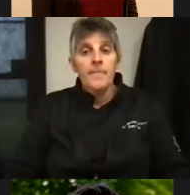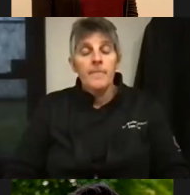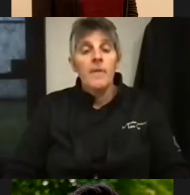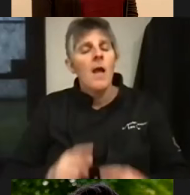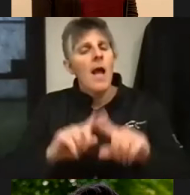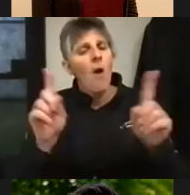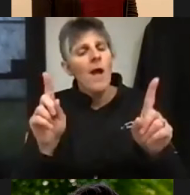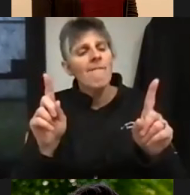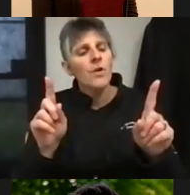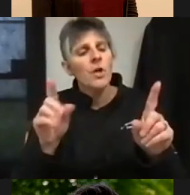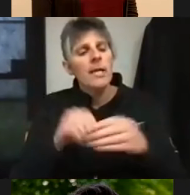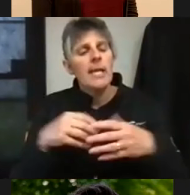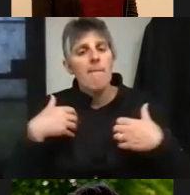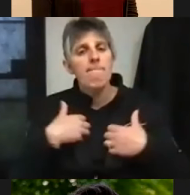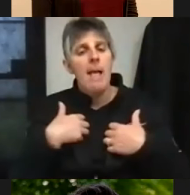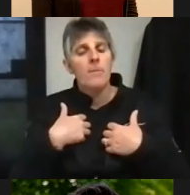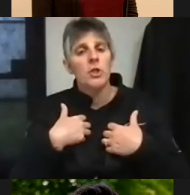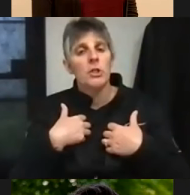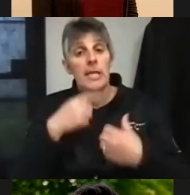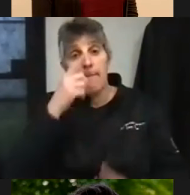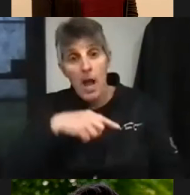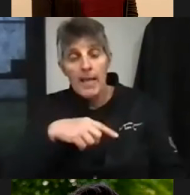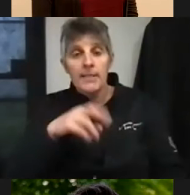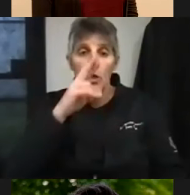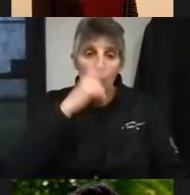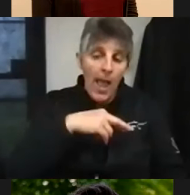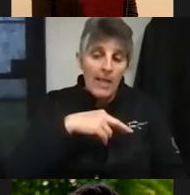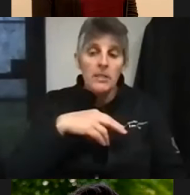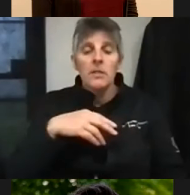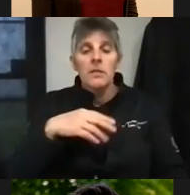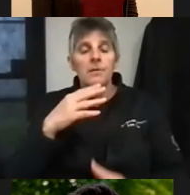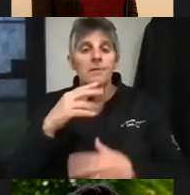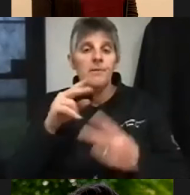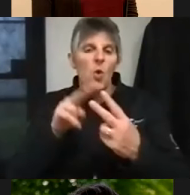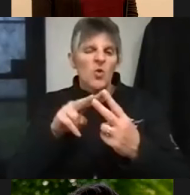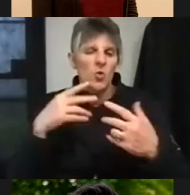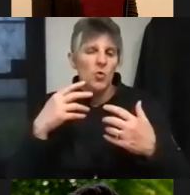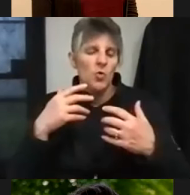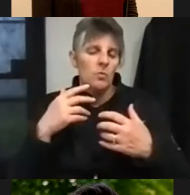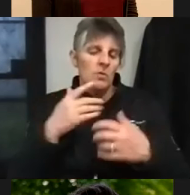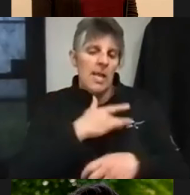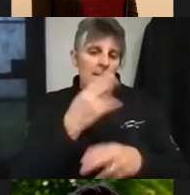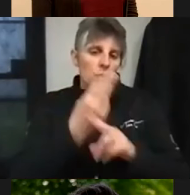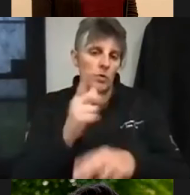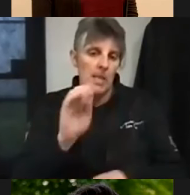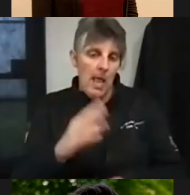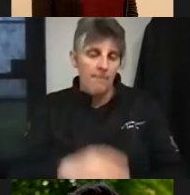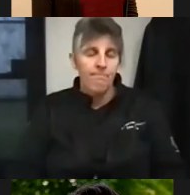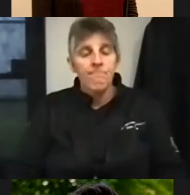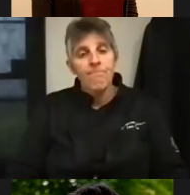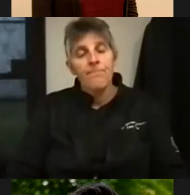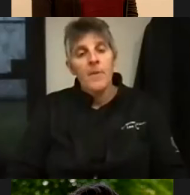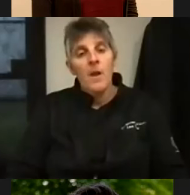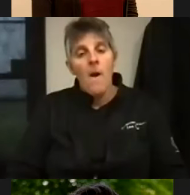However, in mammals, in mice, rats, so those two species that are used most in the lab,